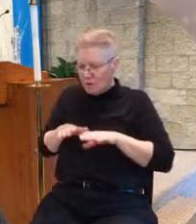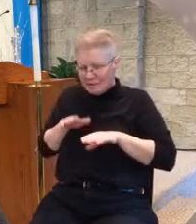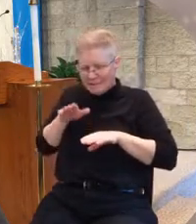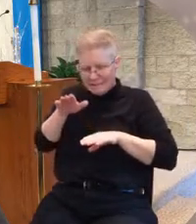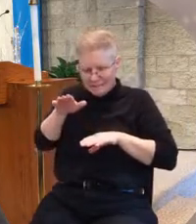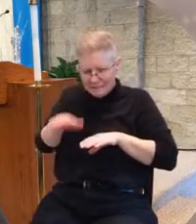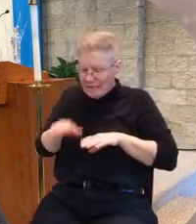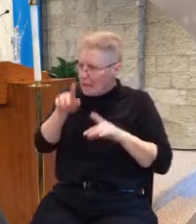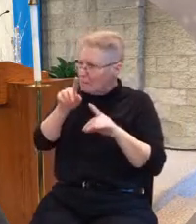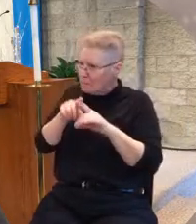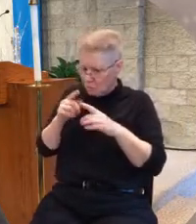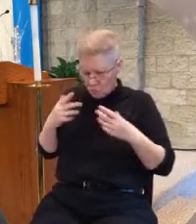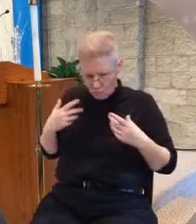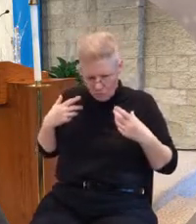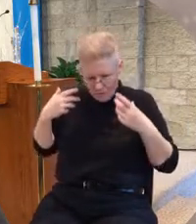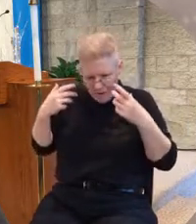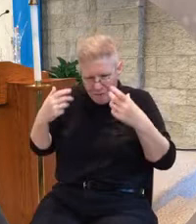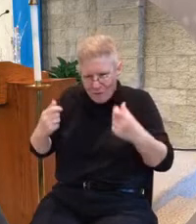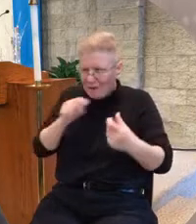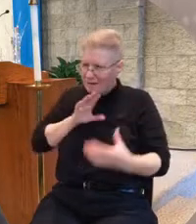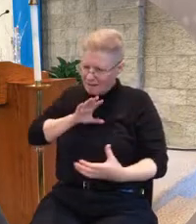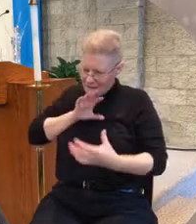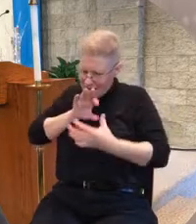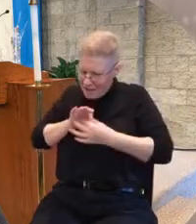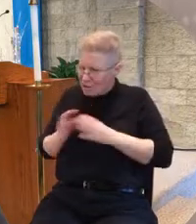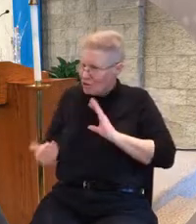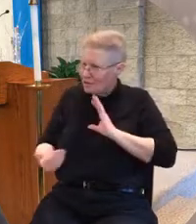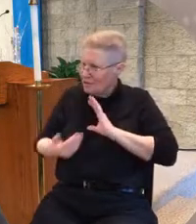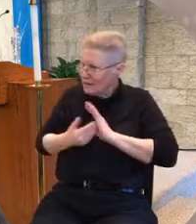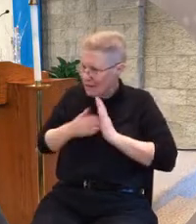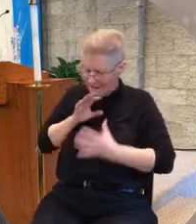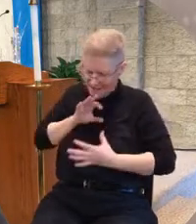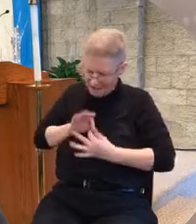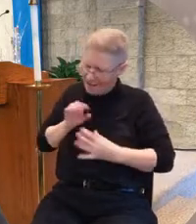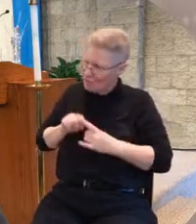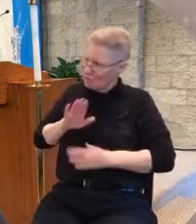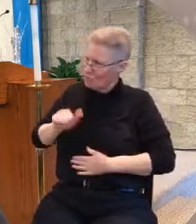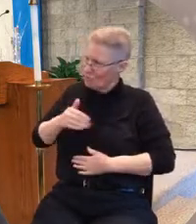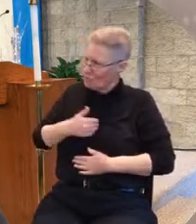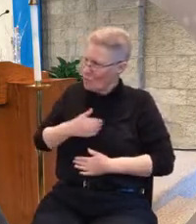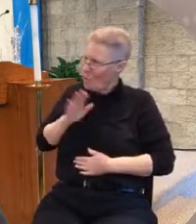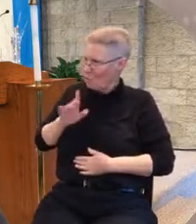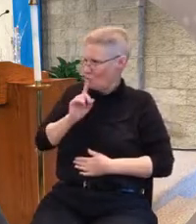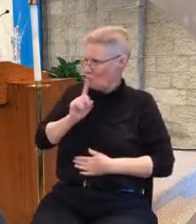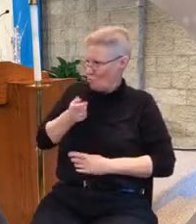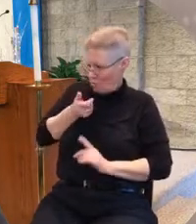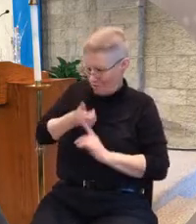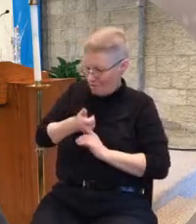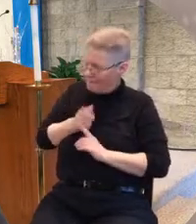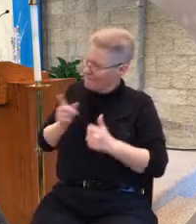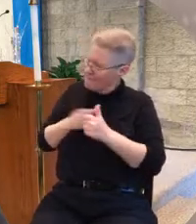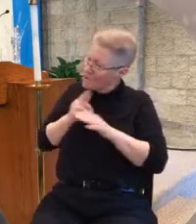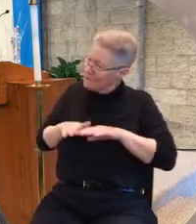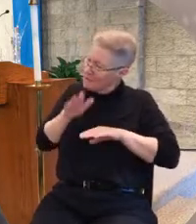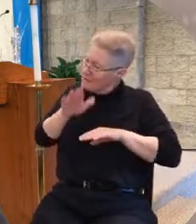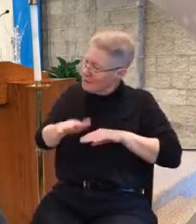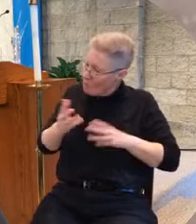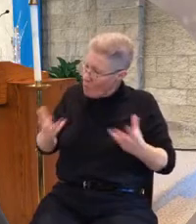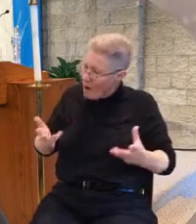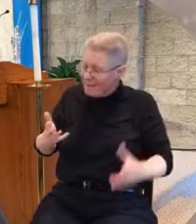and rediscovery and reconnection to your soul, to your authentic self, is admitting that you of yourself can't do